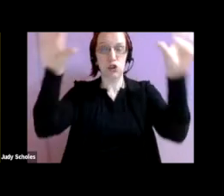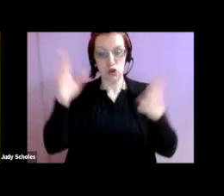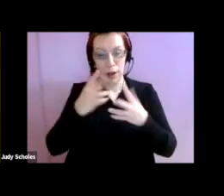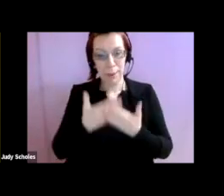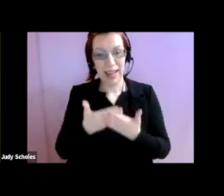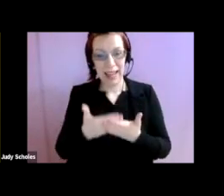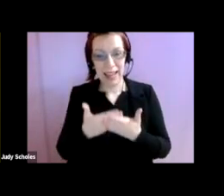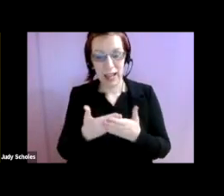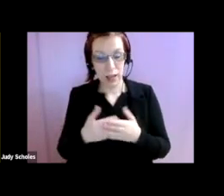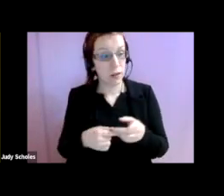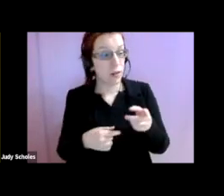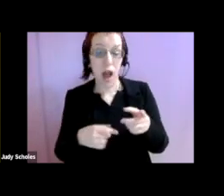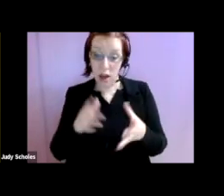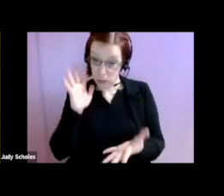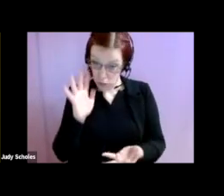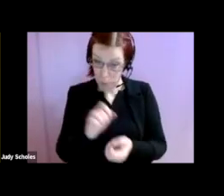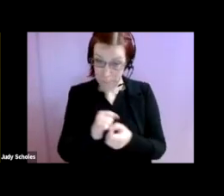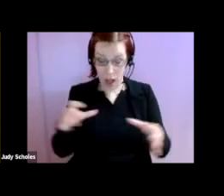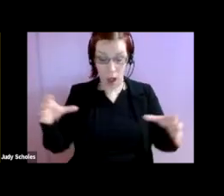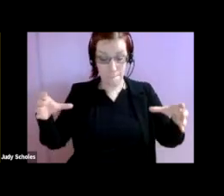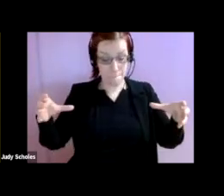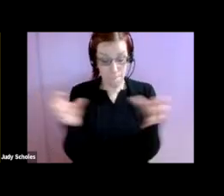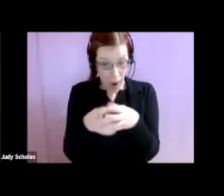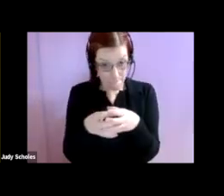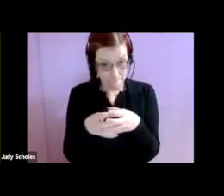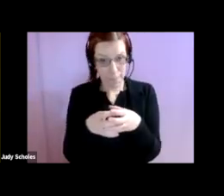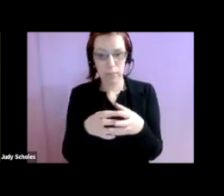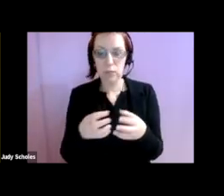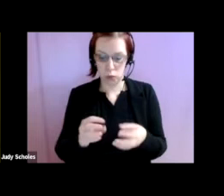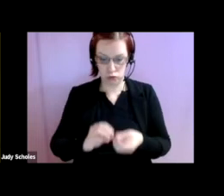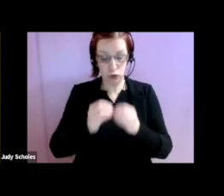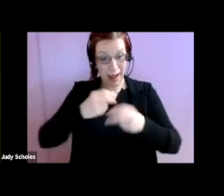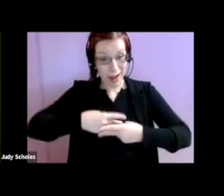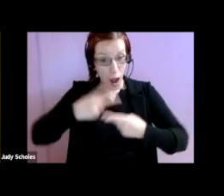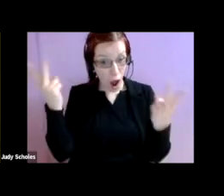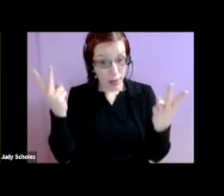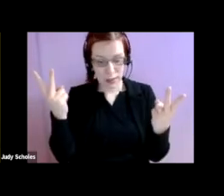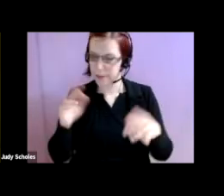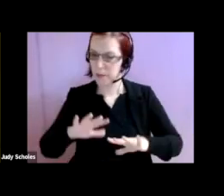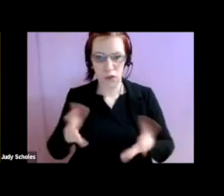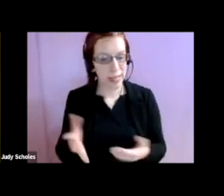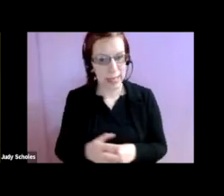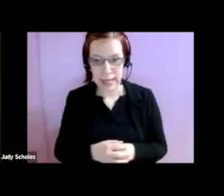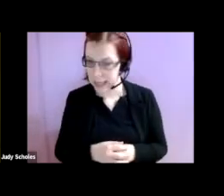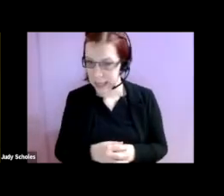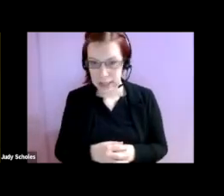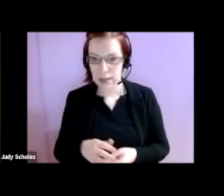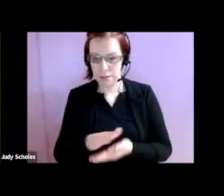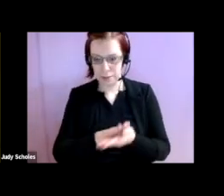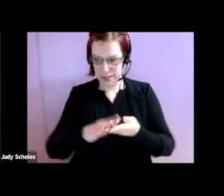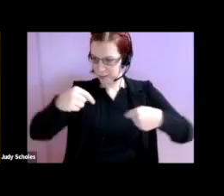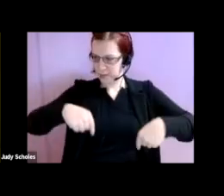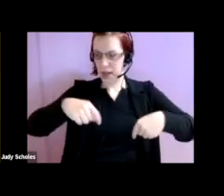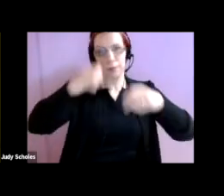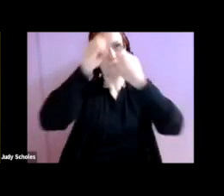no light when they smashed into one another, as far as we can tell. So we visualize this in a very different way.